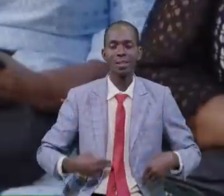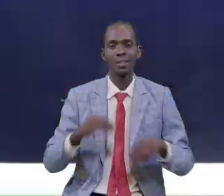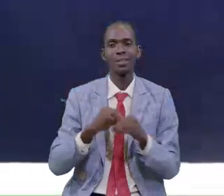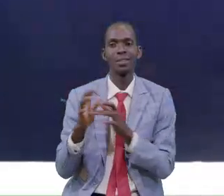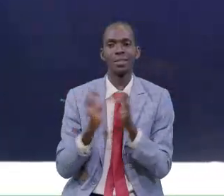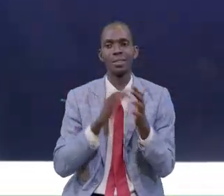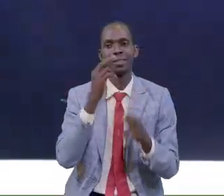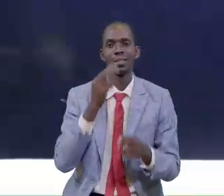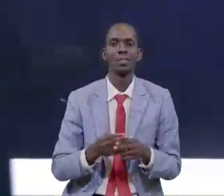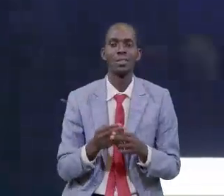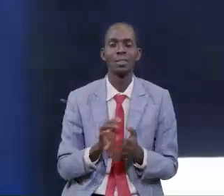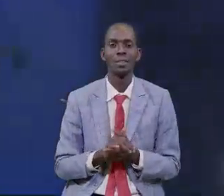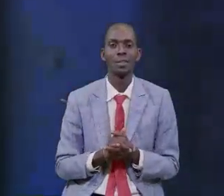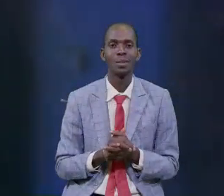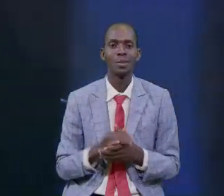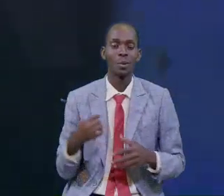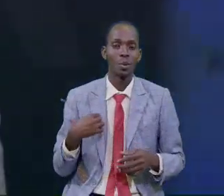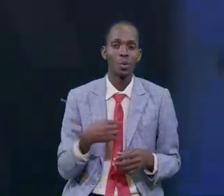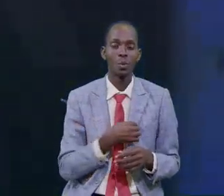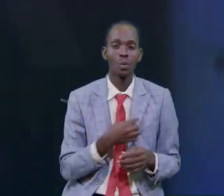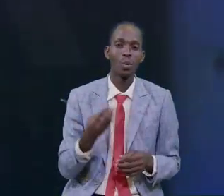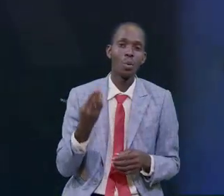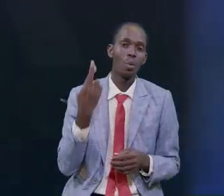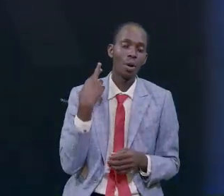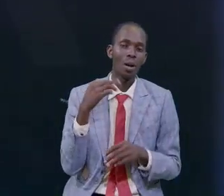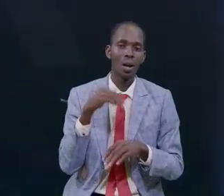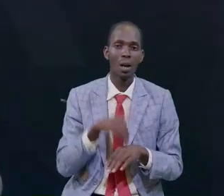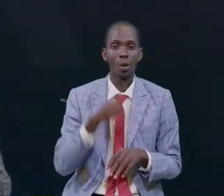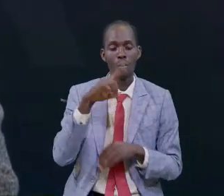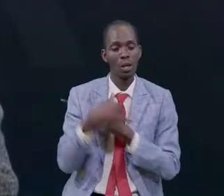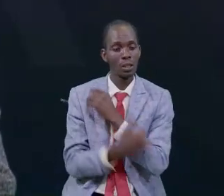Or in one country in Africa,